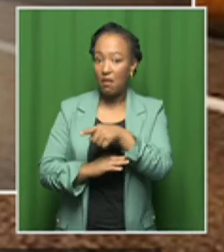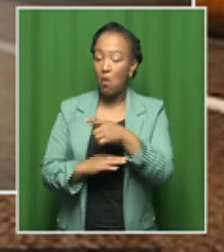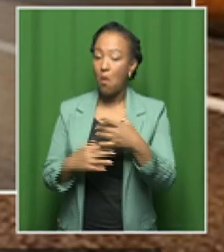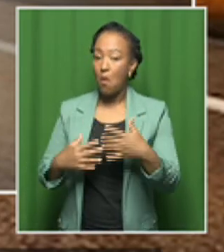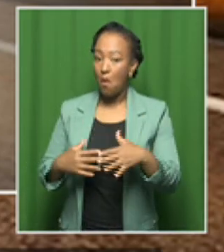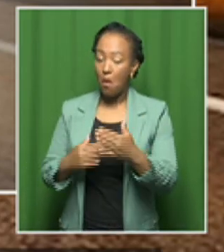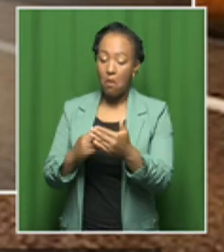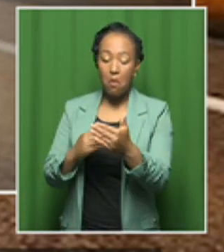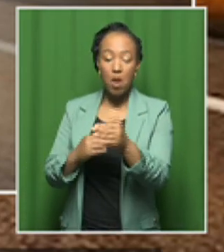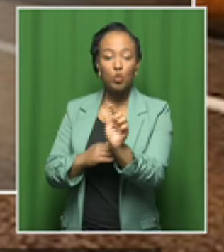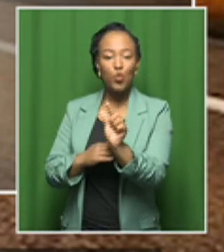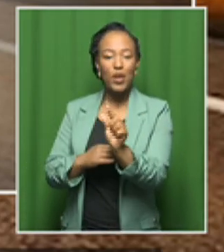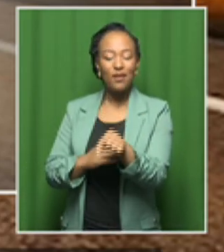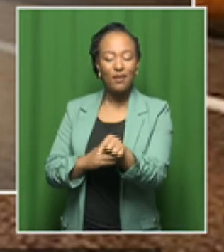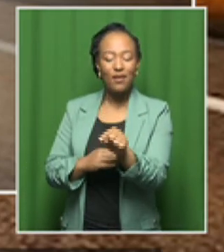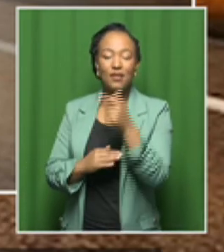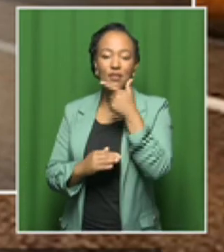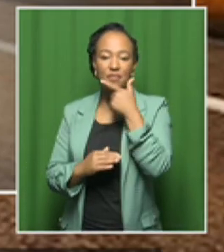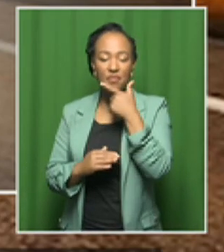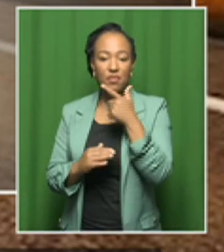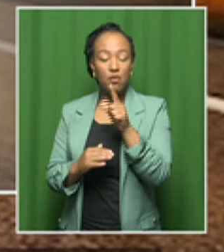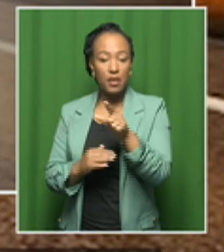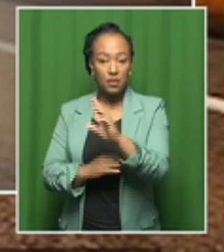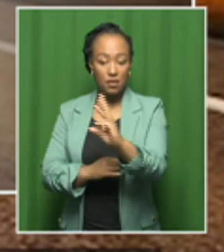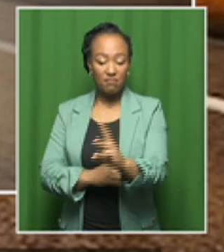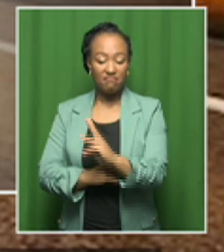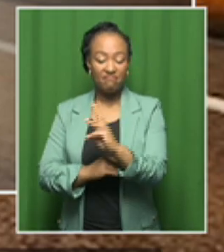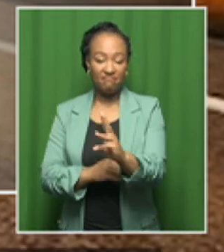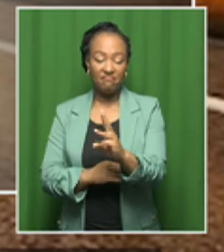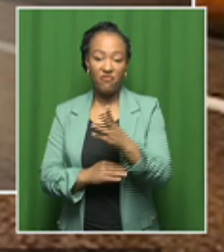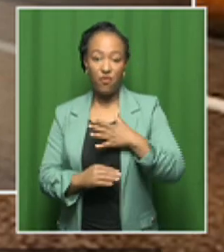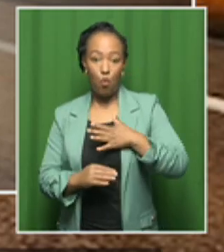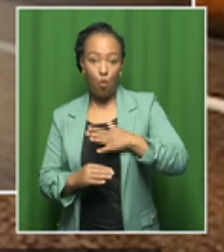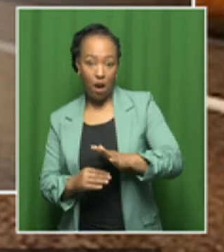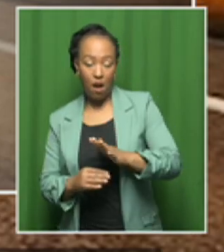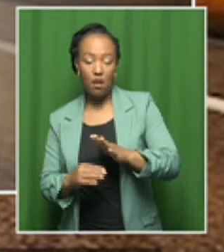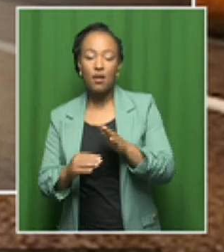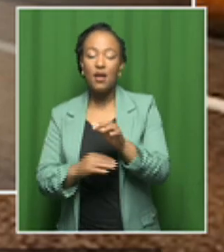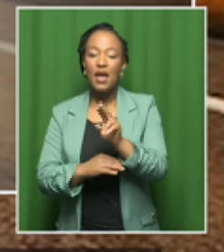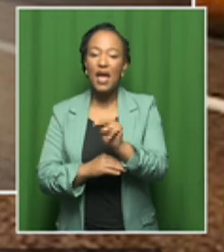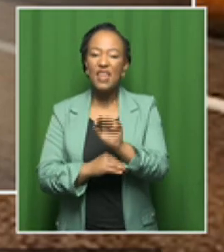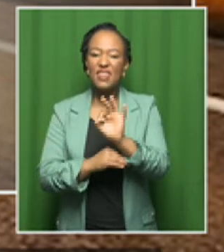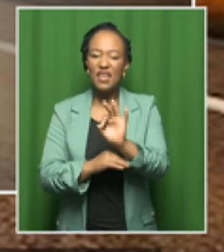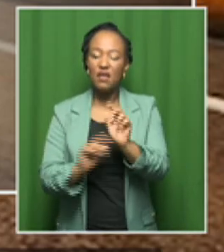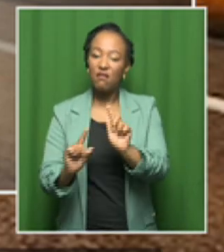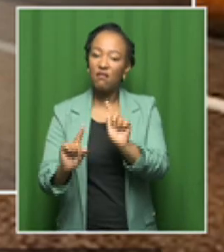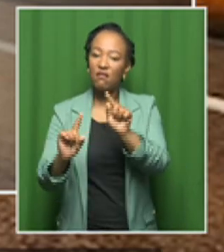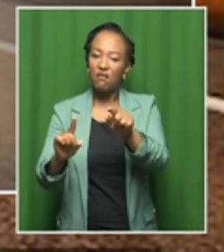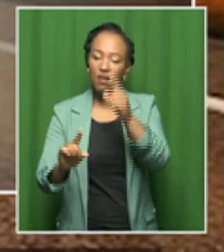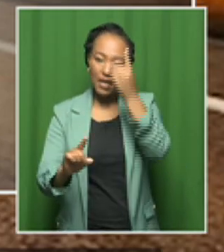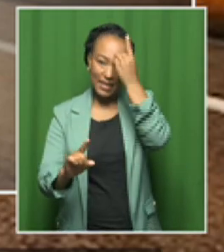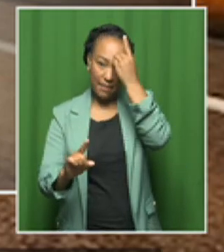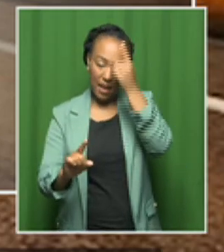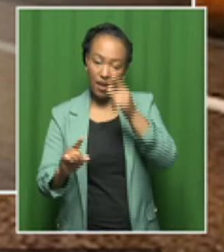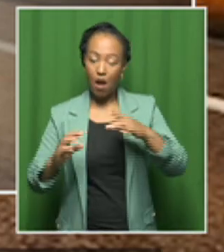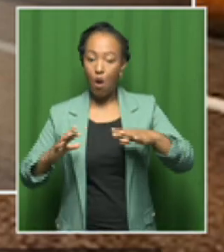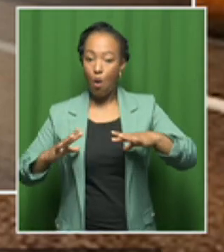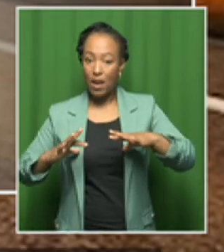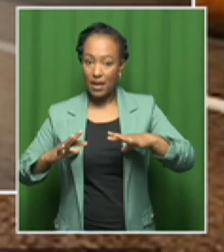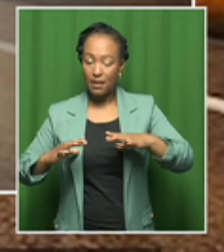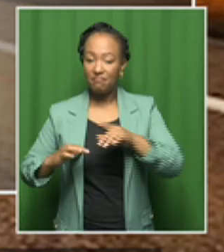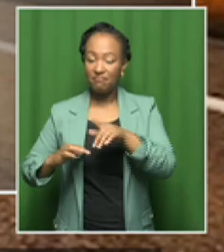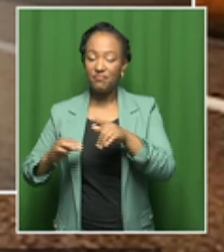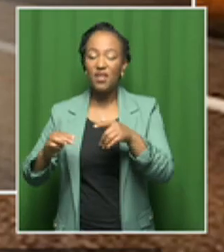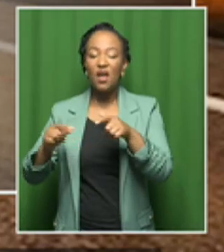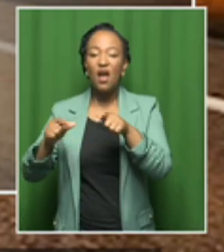to go. We're almost in December. And I need to remind you about this. If you want to get down the N3 to Durban for your holidays, these old Magistrip cards